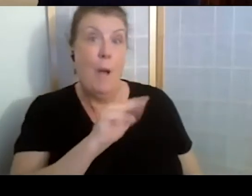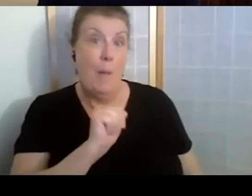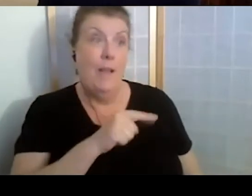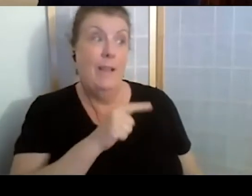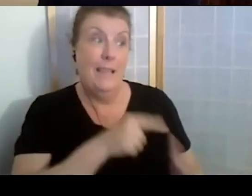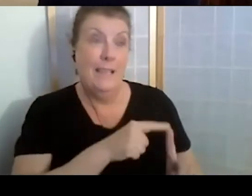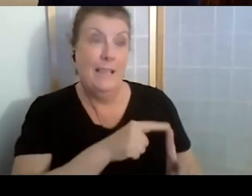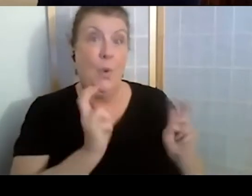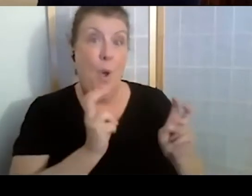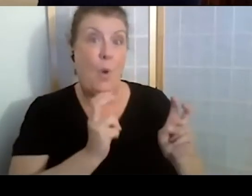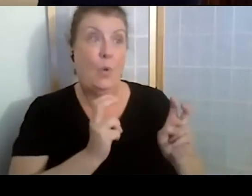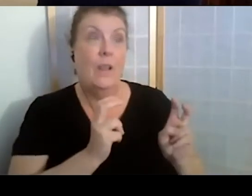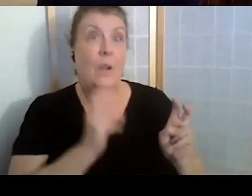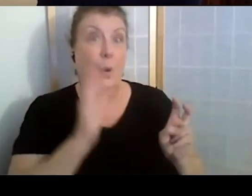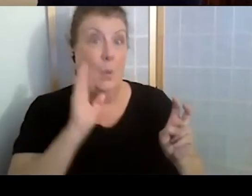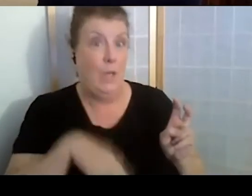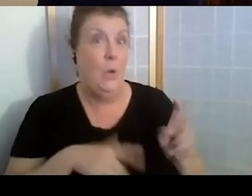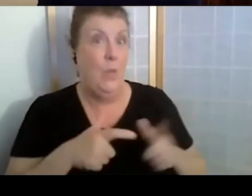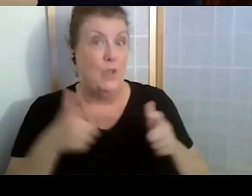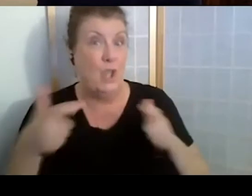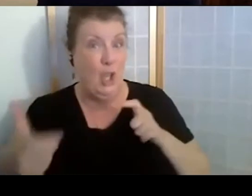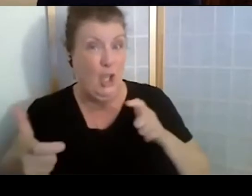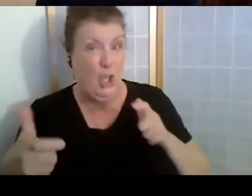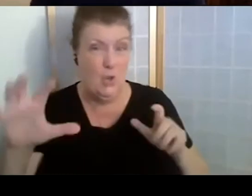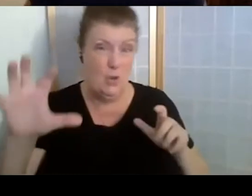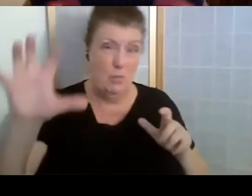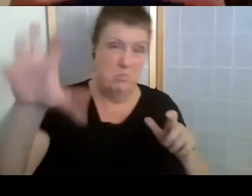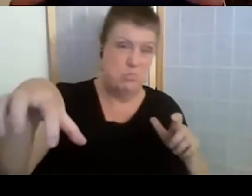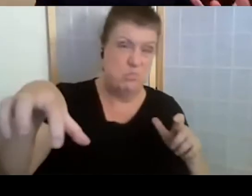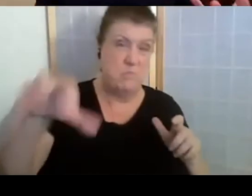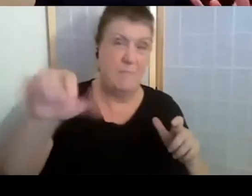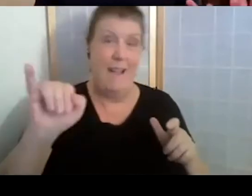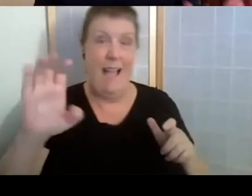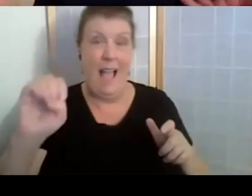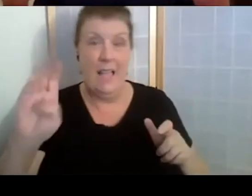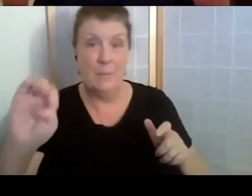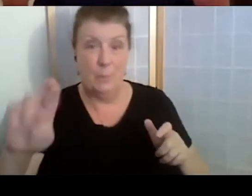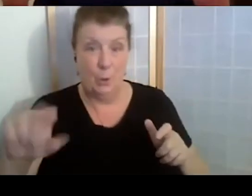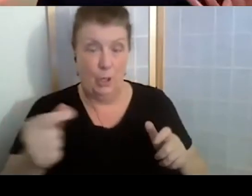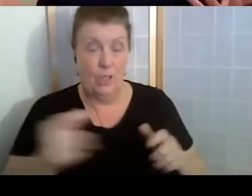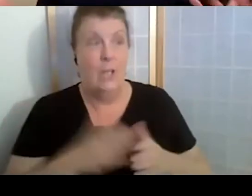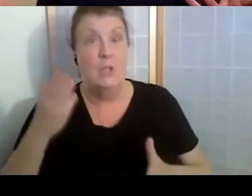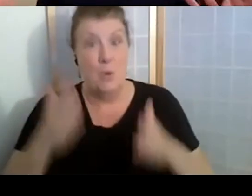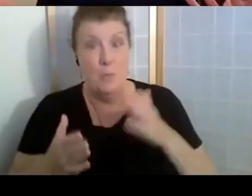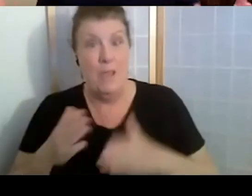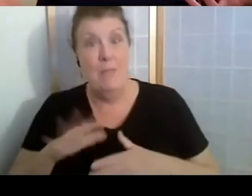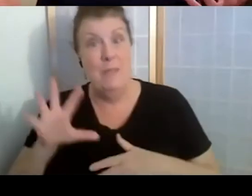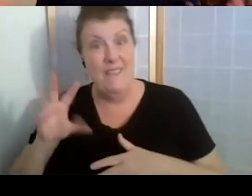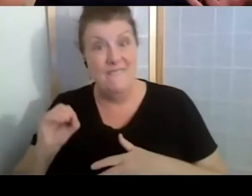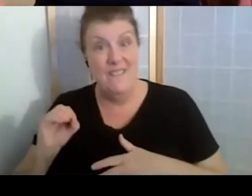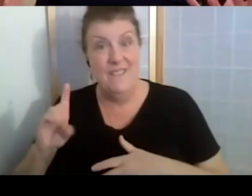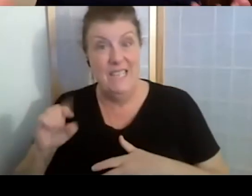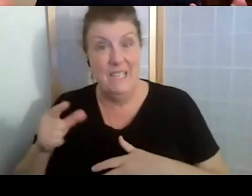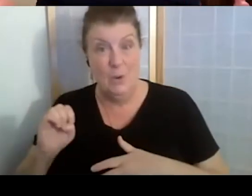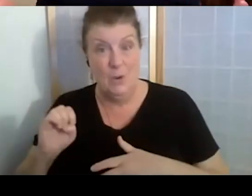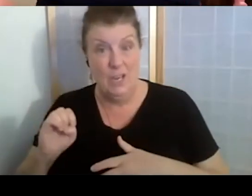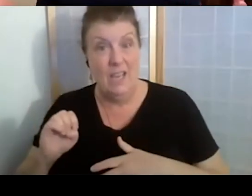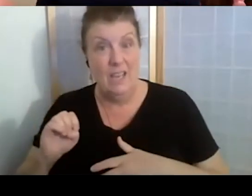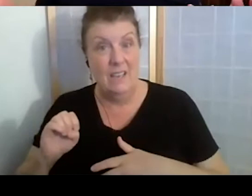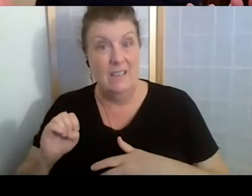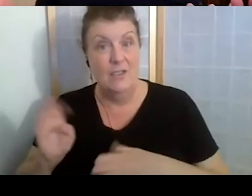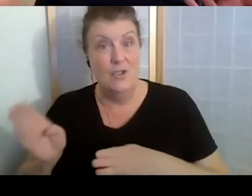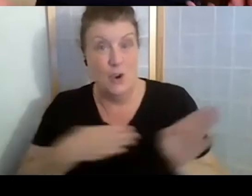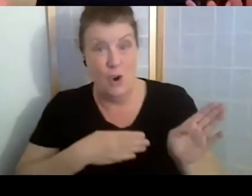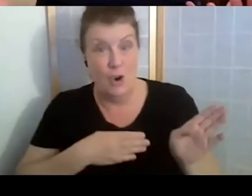and that's right. Maybe a 50-degree turn was called for. That's and right. I hope that we're in the midst of a tectonic